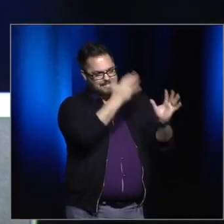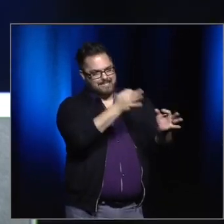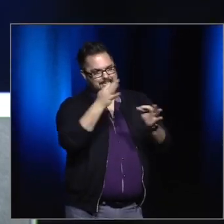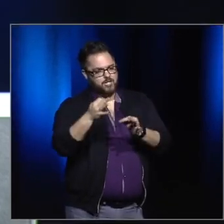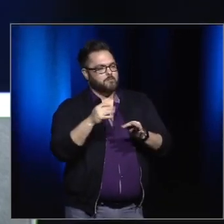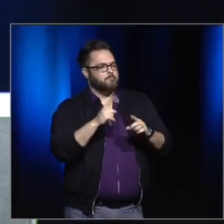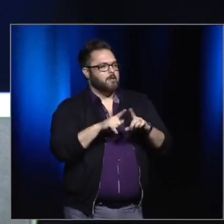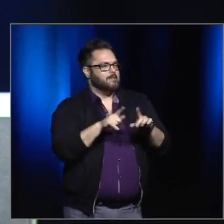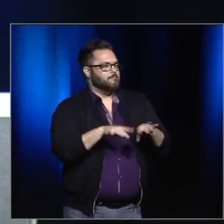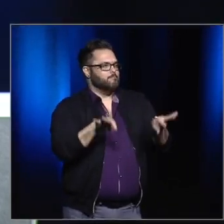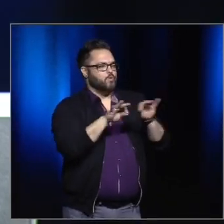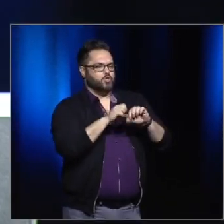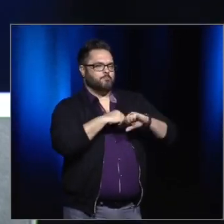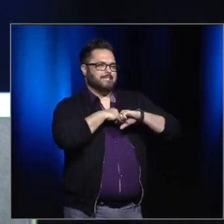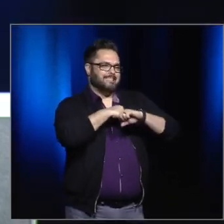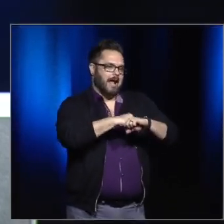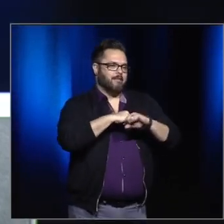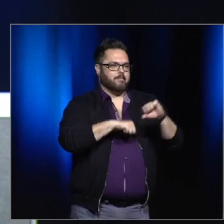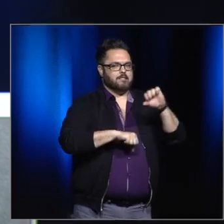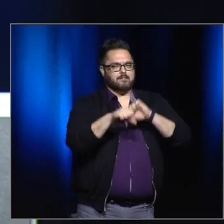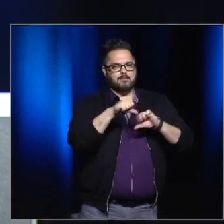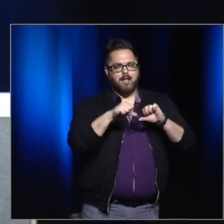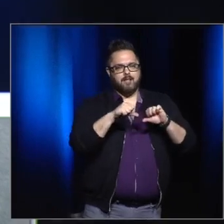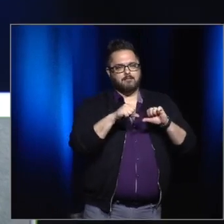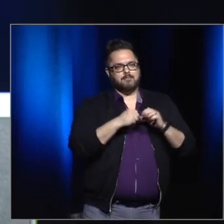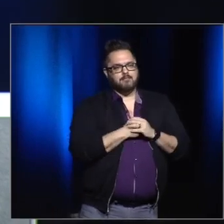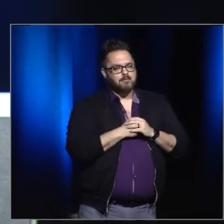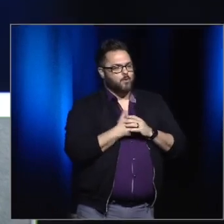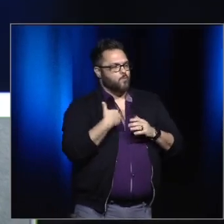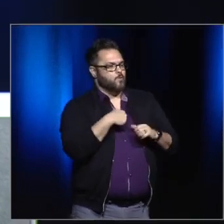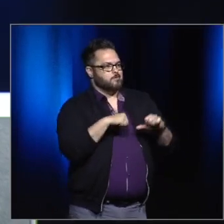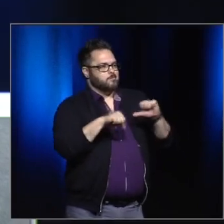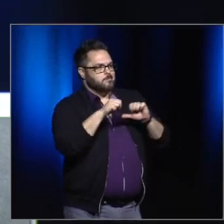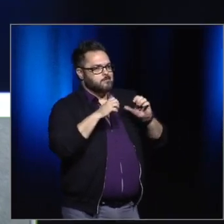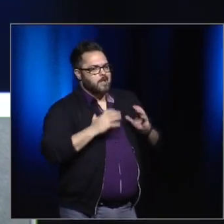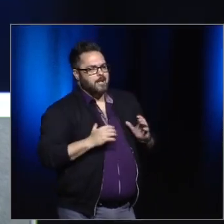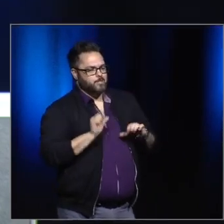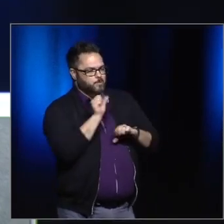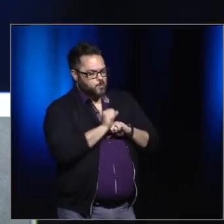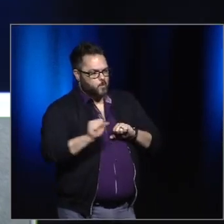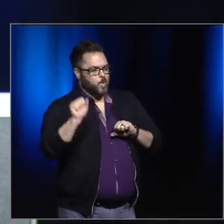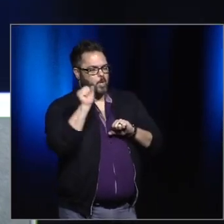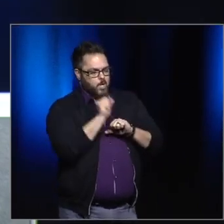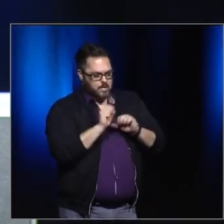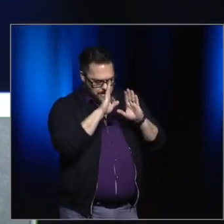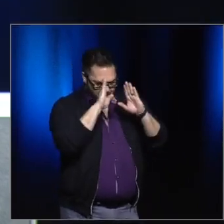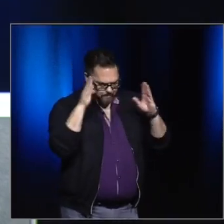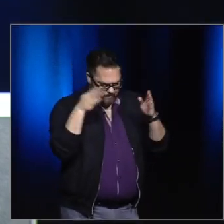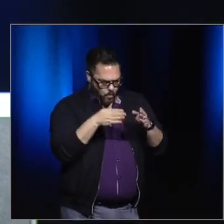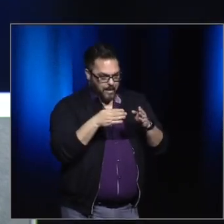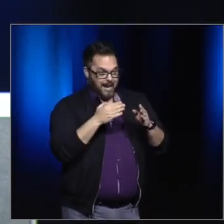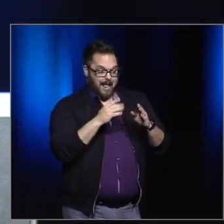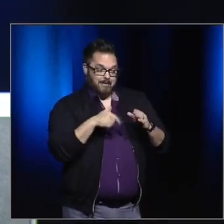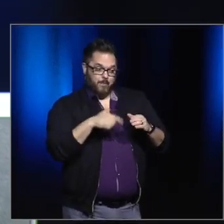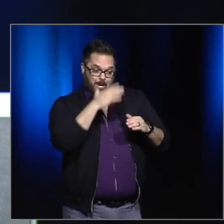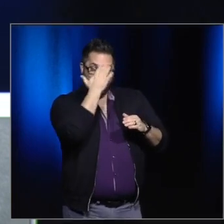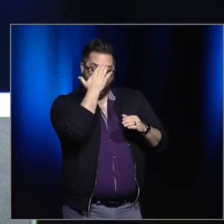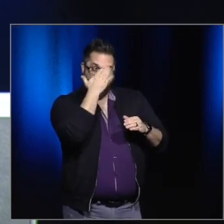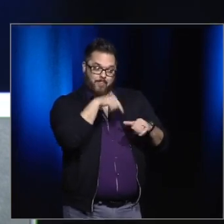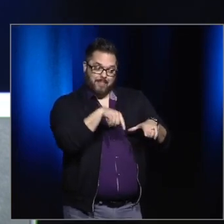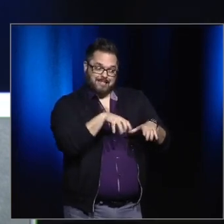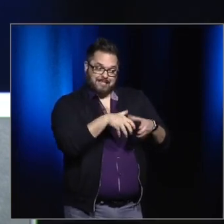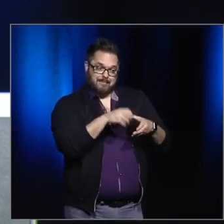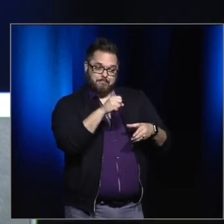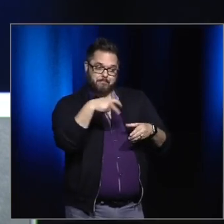protect the science as scientists, when you're working as an advocate, which you have to be when you're in this much trouble. So,